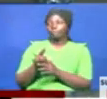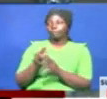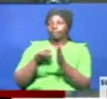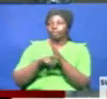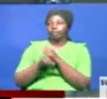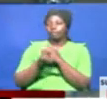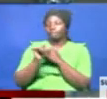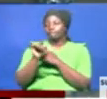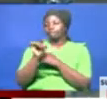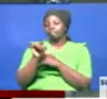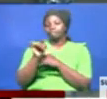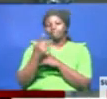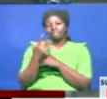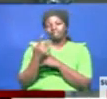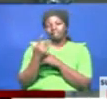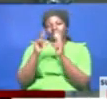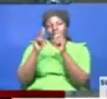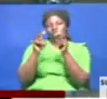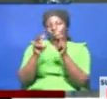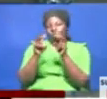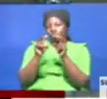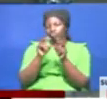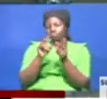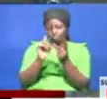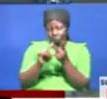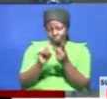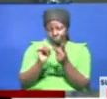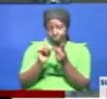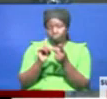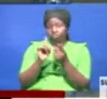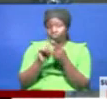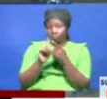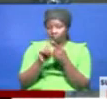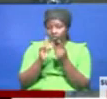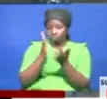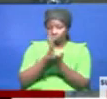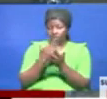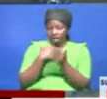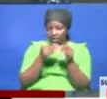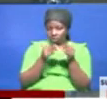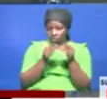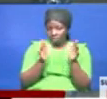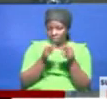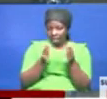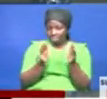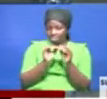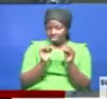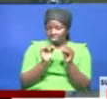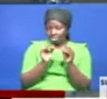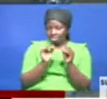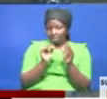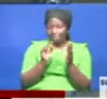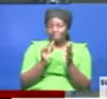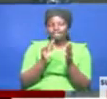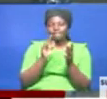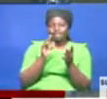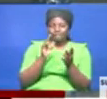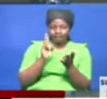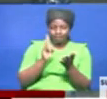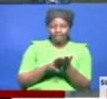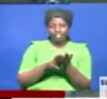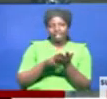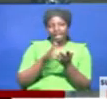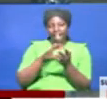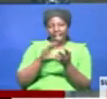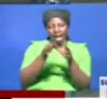That one alone is an issue. And there wasn't transparency, verify and accountability in the tallying